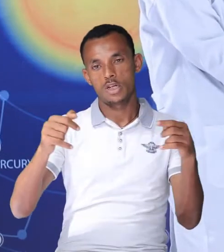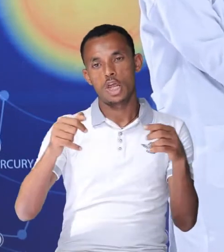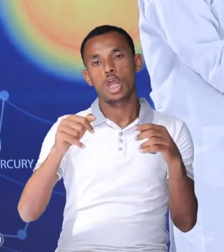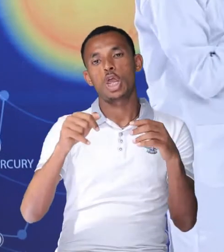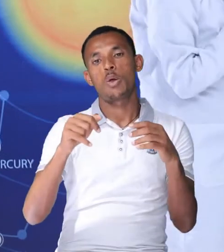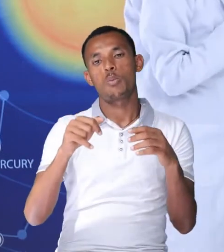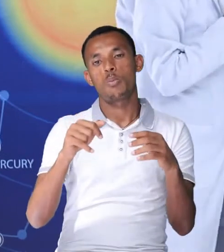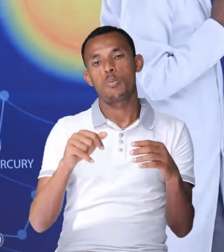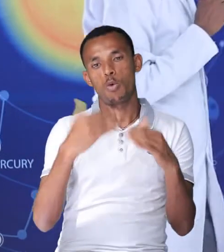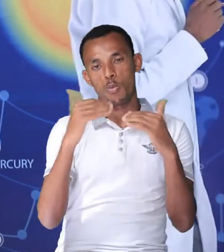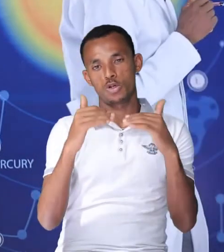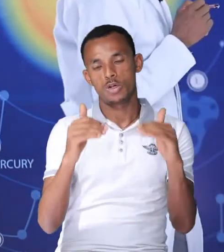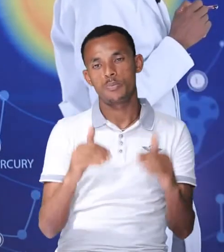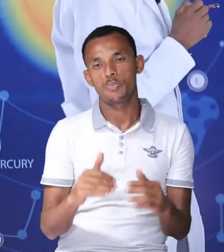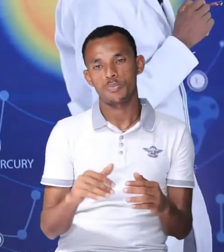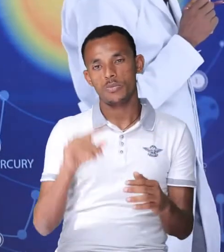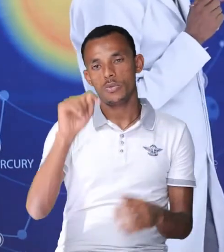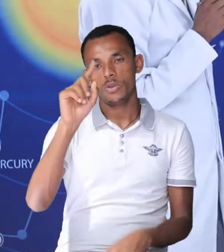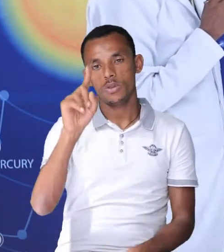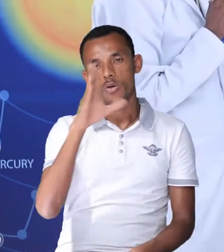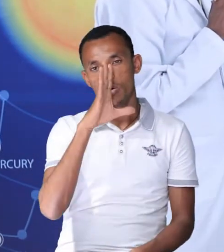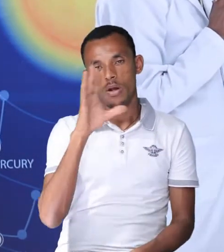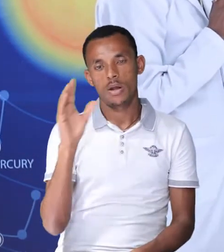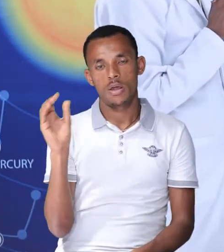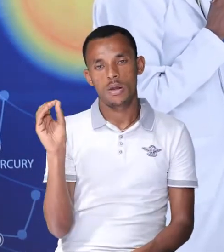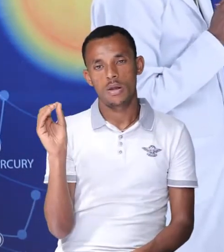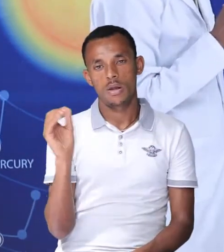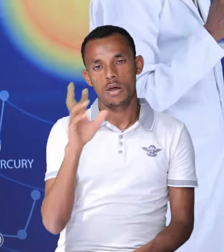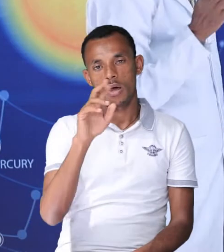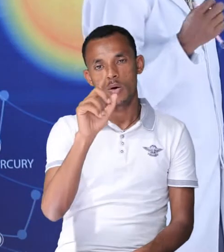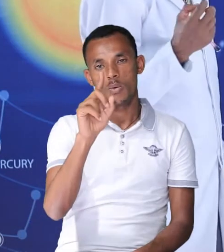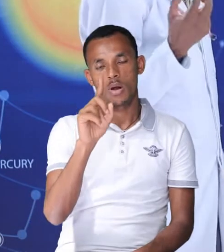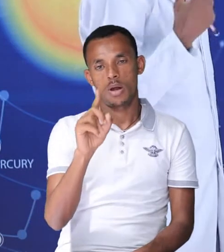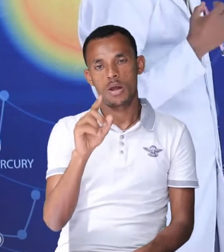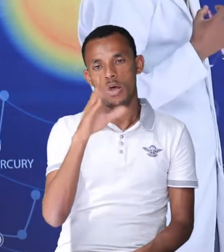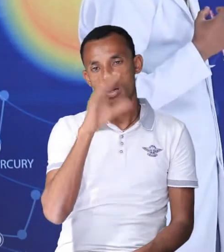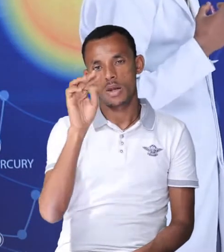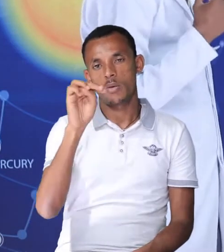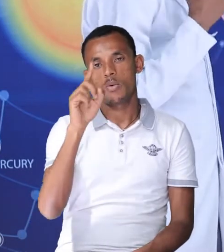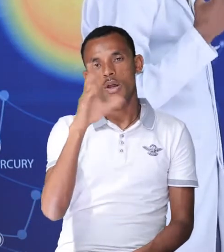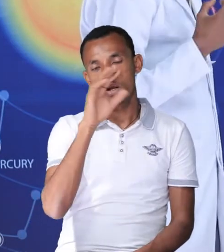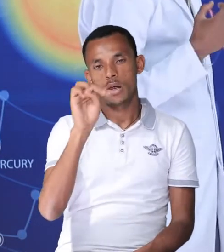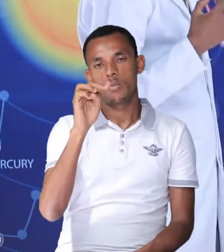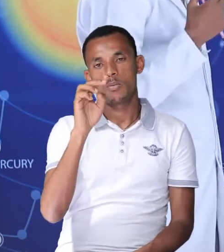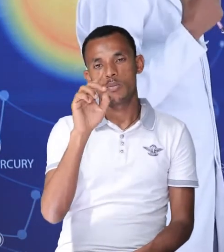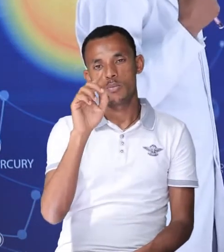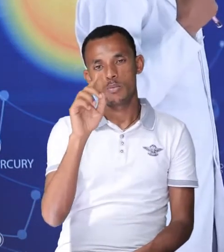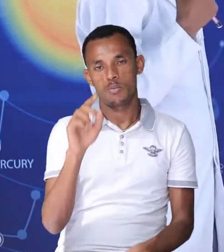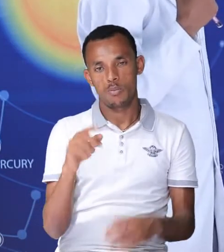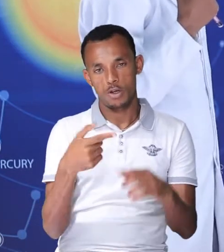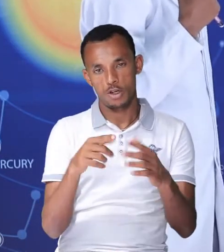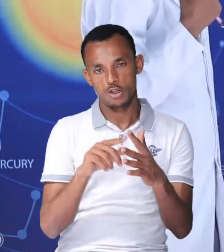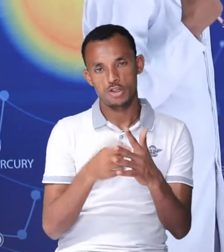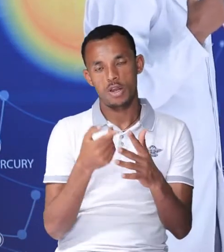okay? Where T1 and R1, M1 are initial, T2,